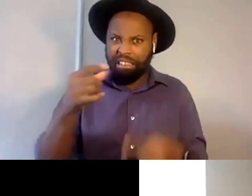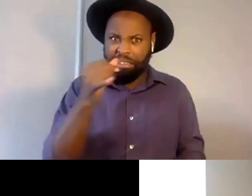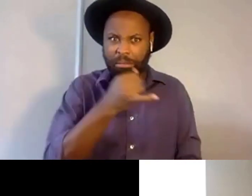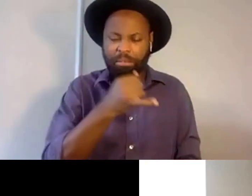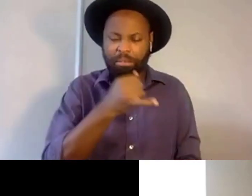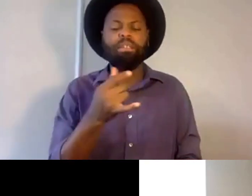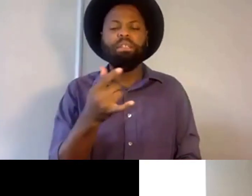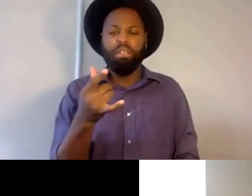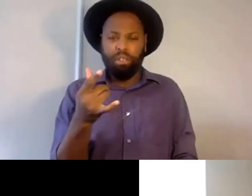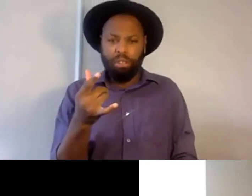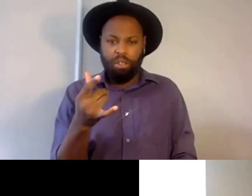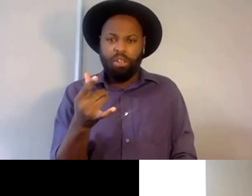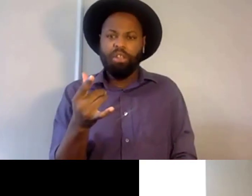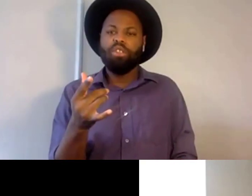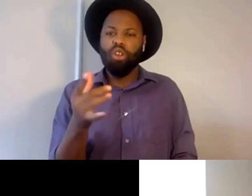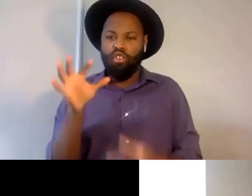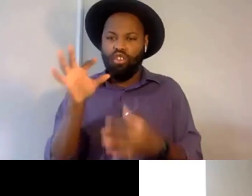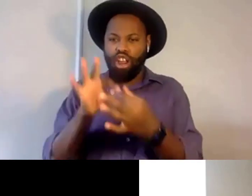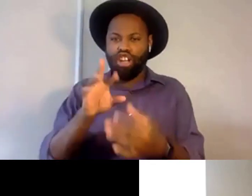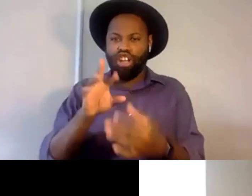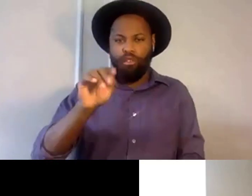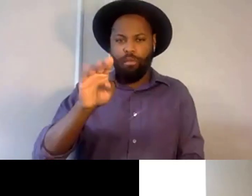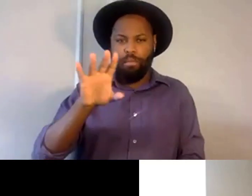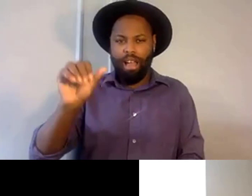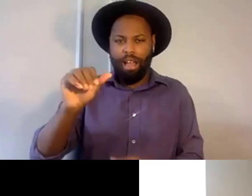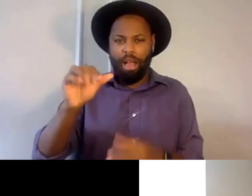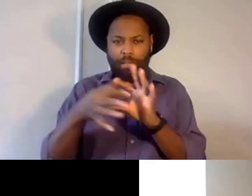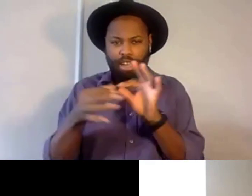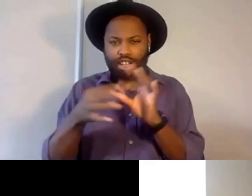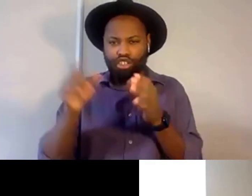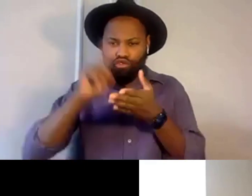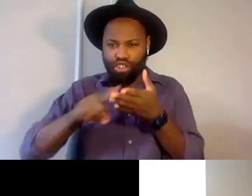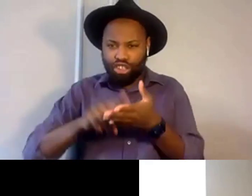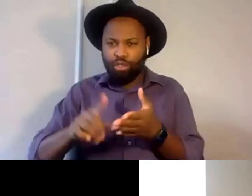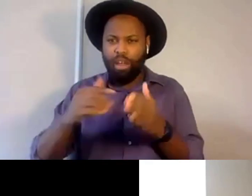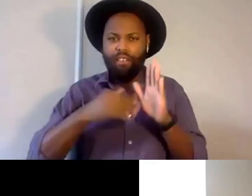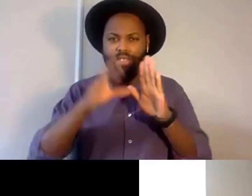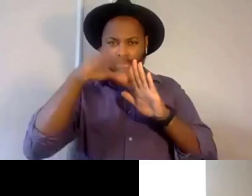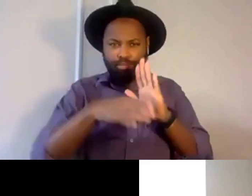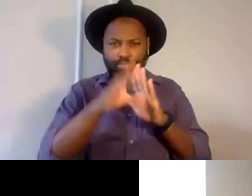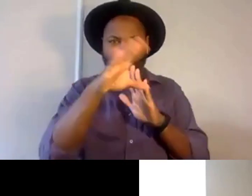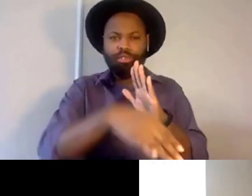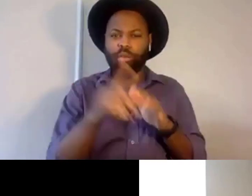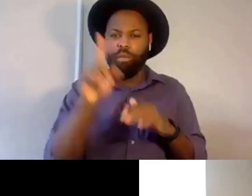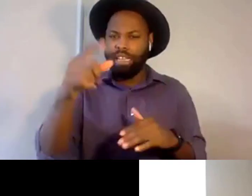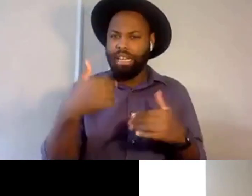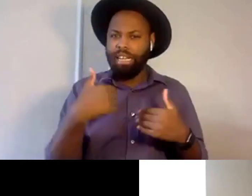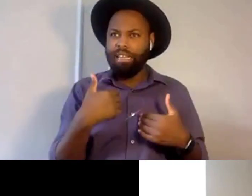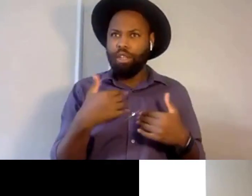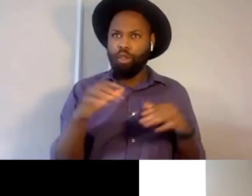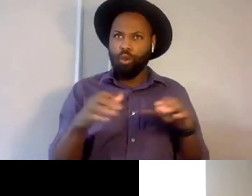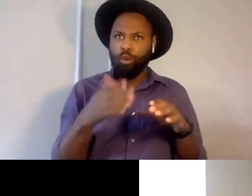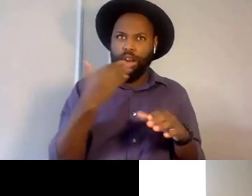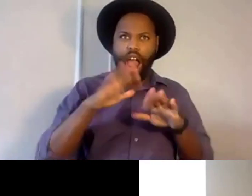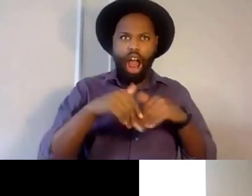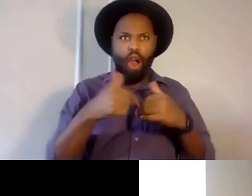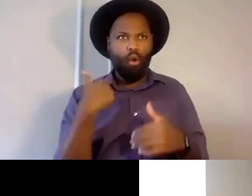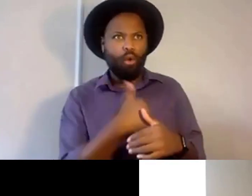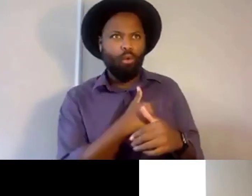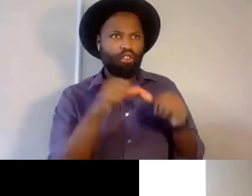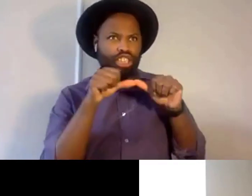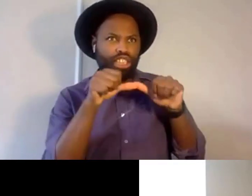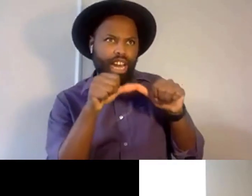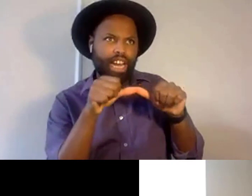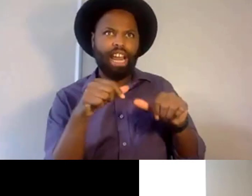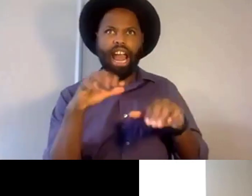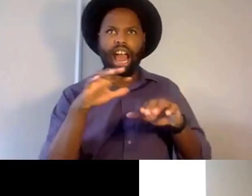kind of ebbs and flows, and we need to do a better job of thinking about, like, how are we retaining and how are we growing, and are we just not